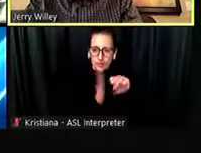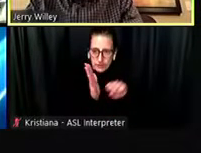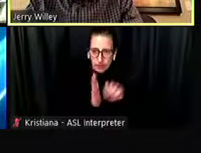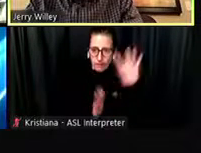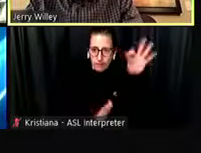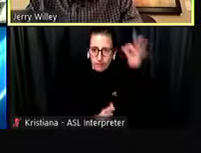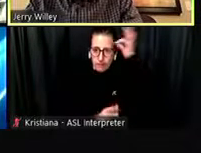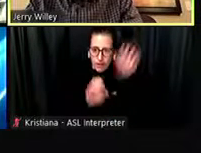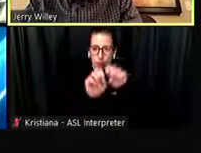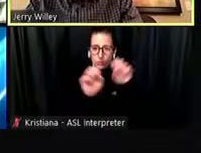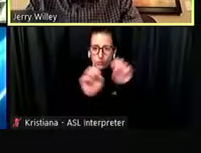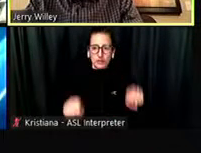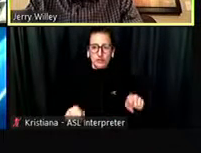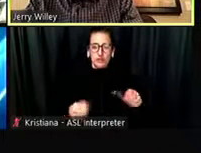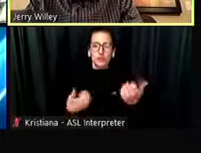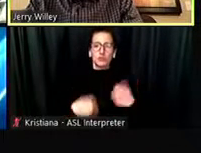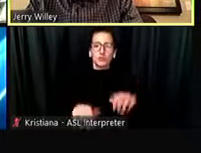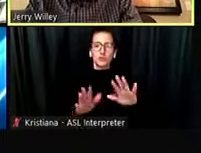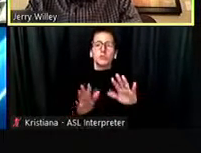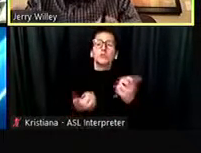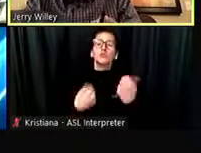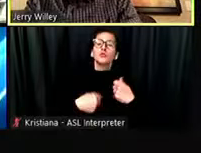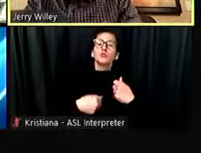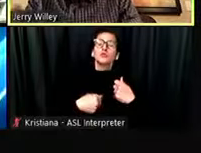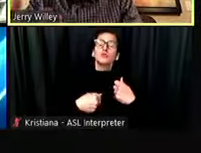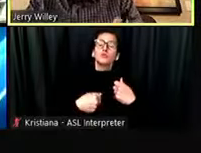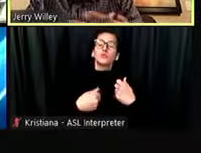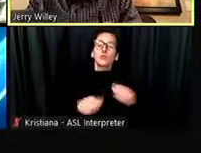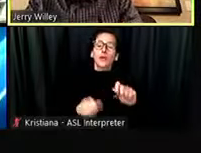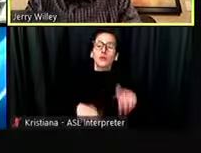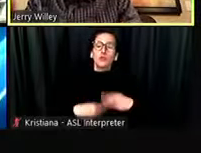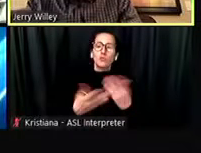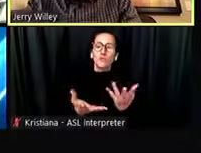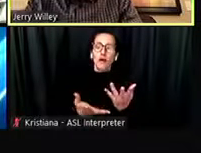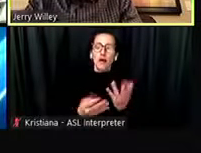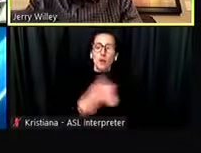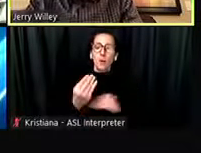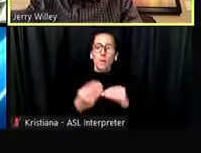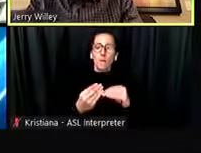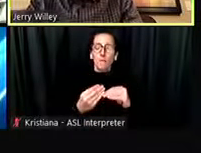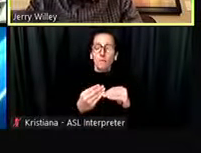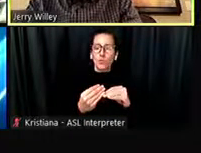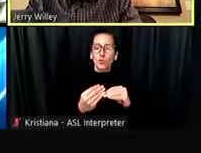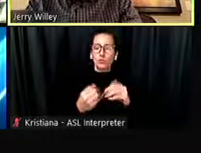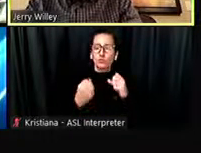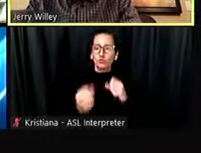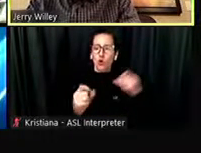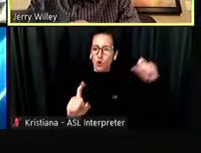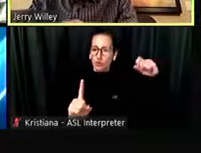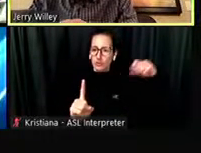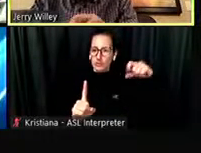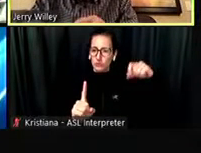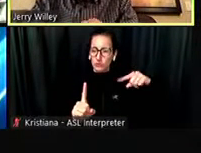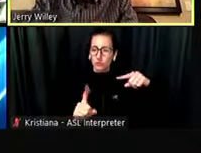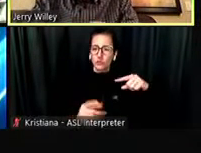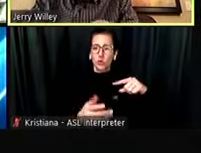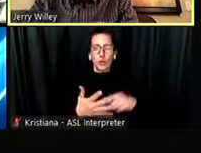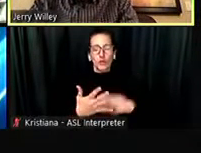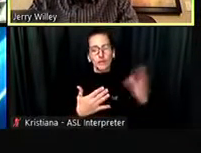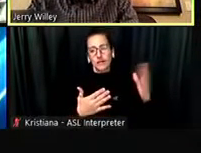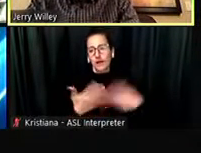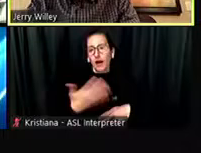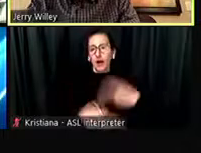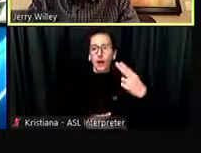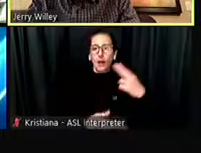is stay tuned, but that's certainly a high priority for me in District 4 and our county commission. So with that, I'll turn it back over to